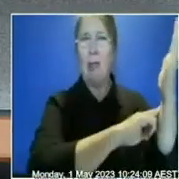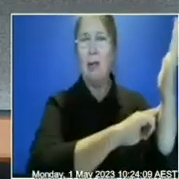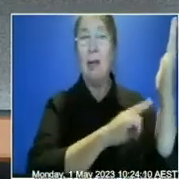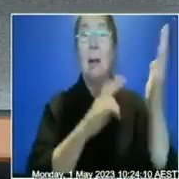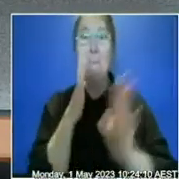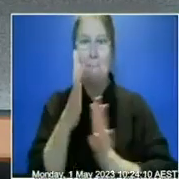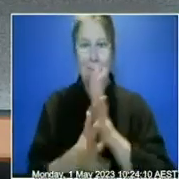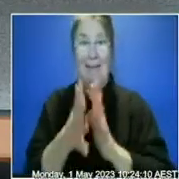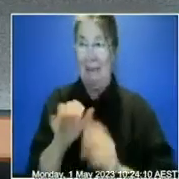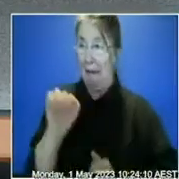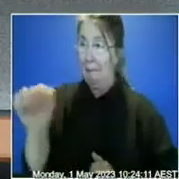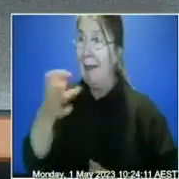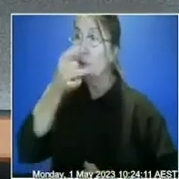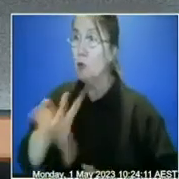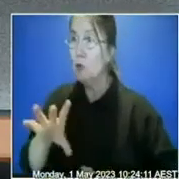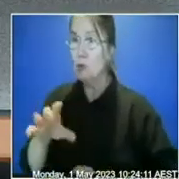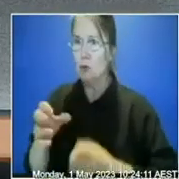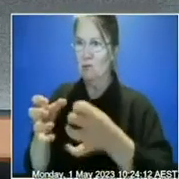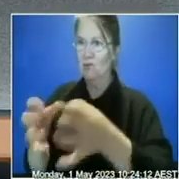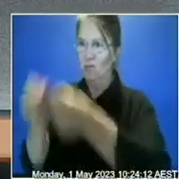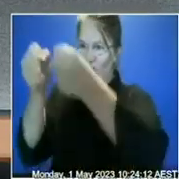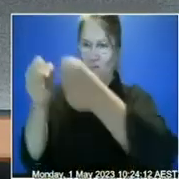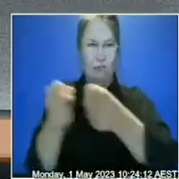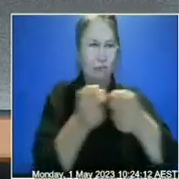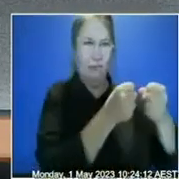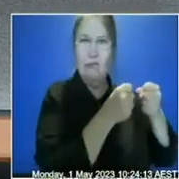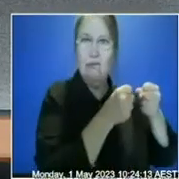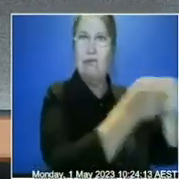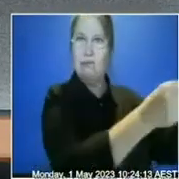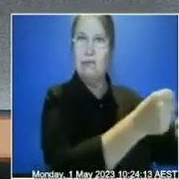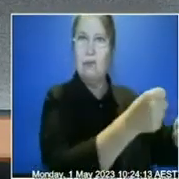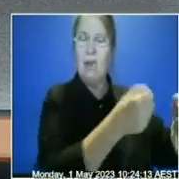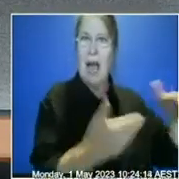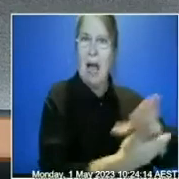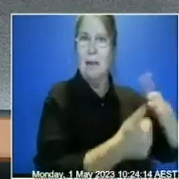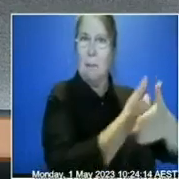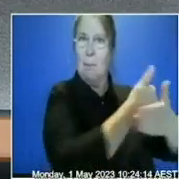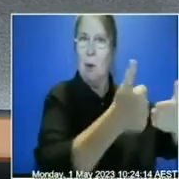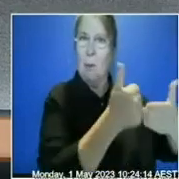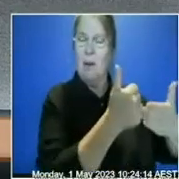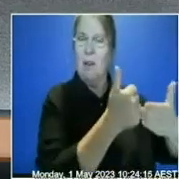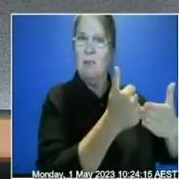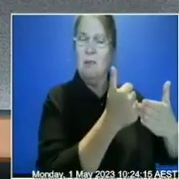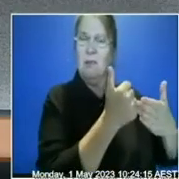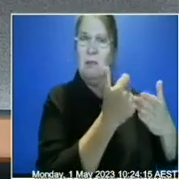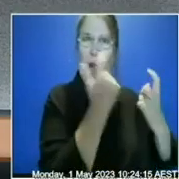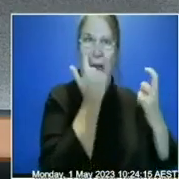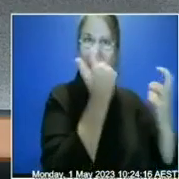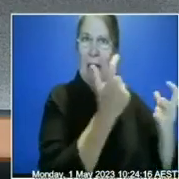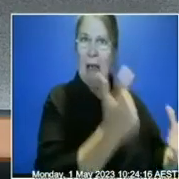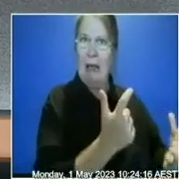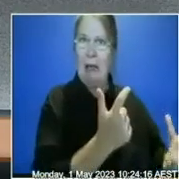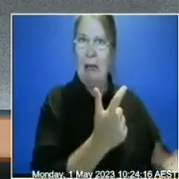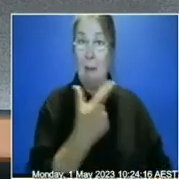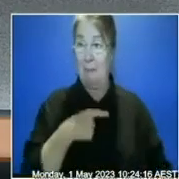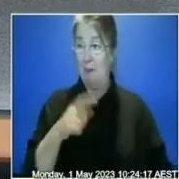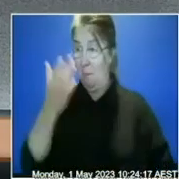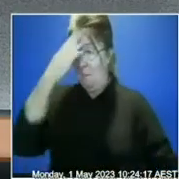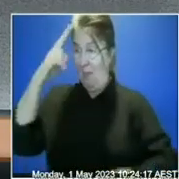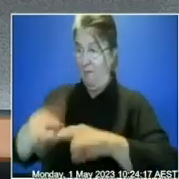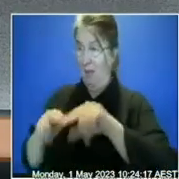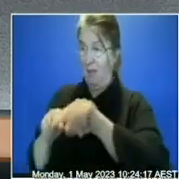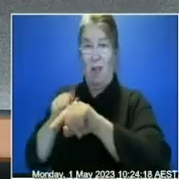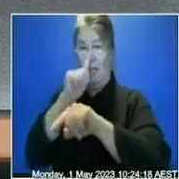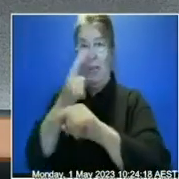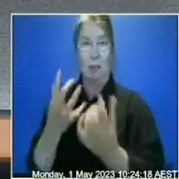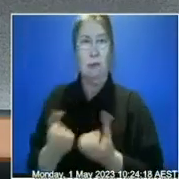If they can't access what they require, that could then lead to a challenge with that family and the child not being able to be with